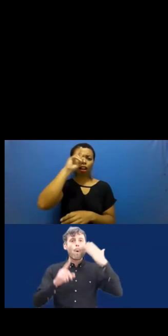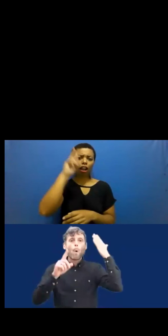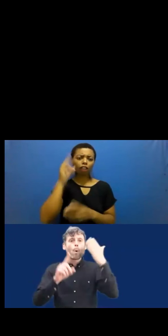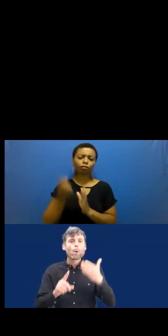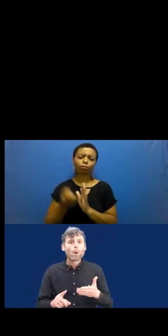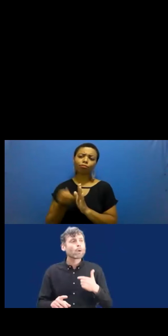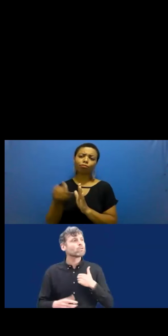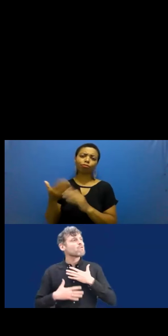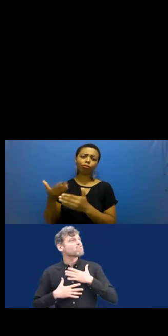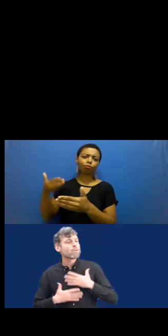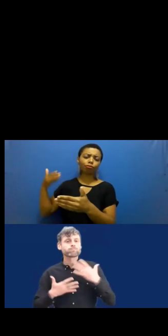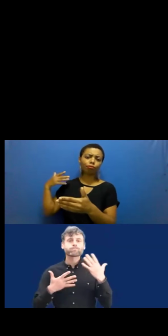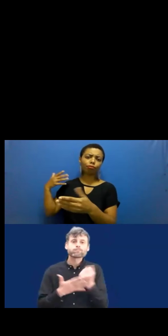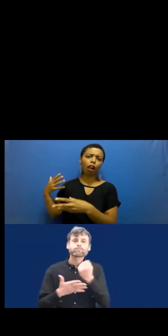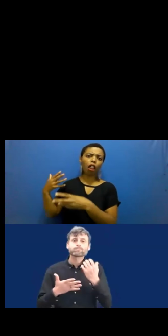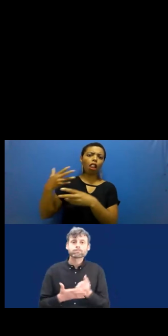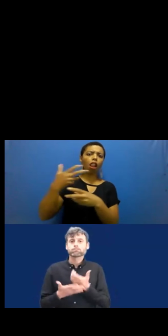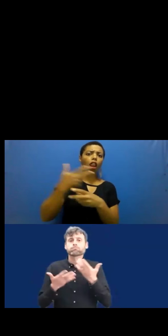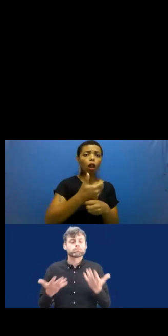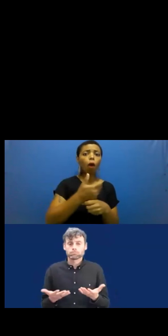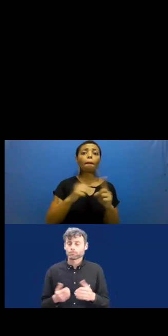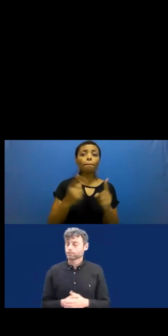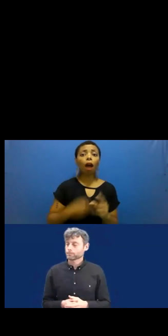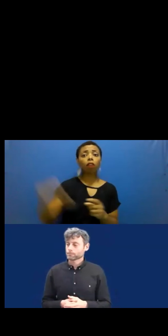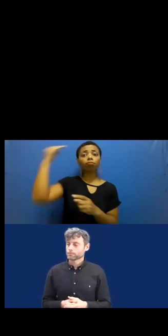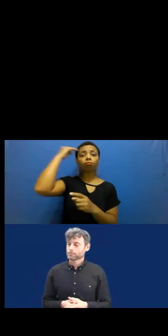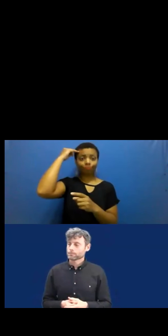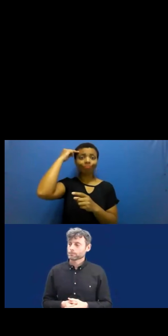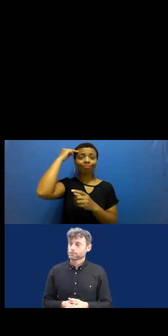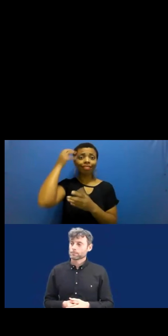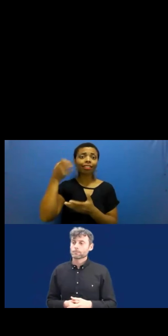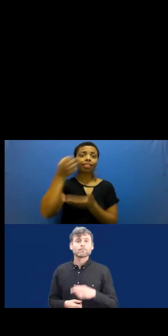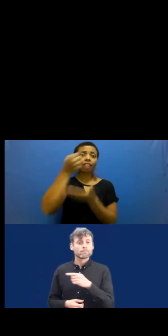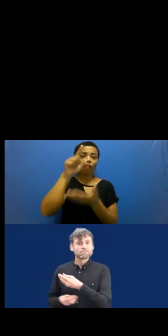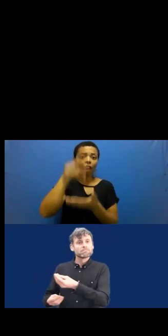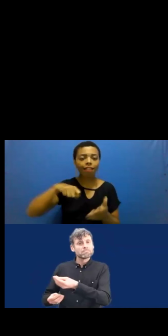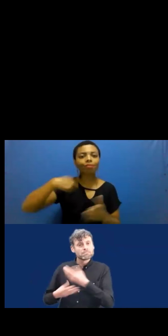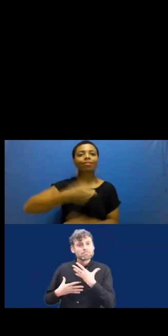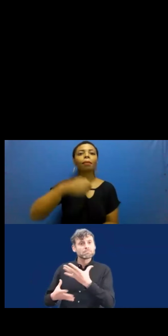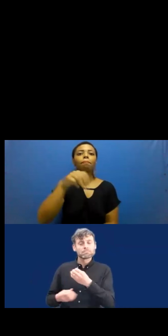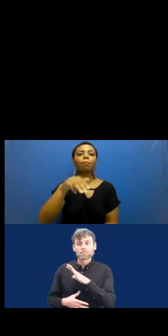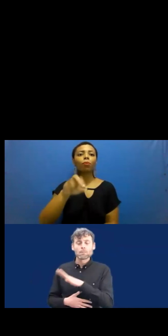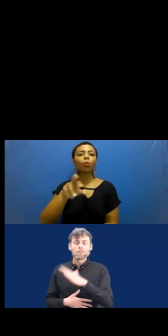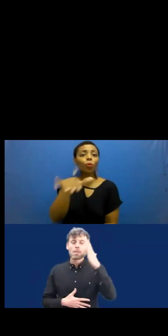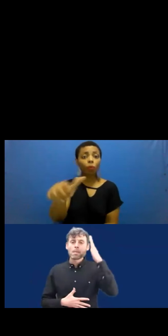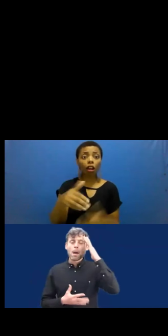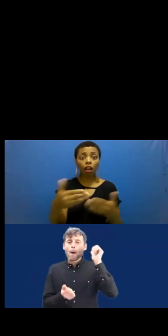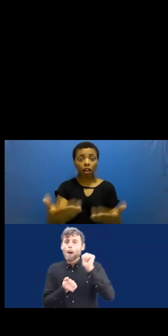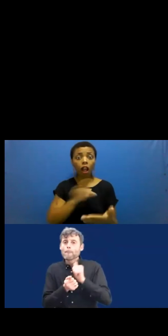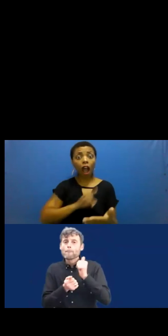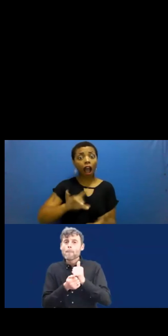analyzing self-defined memories. This method utilizes scaffolding memories of one's own life story and